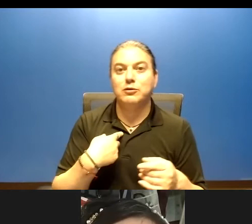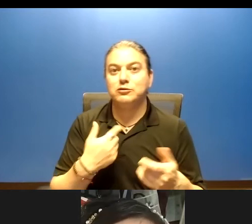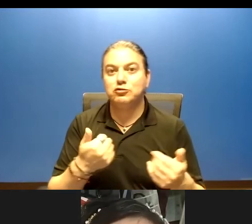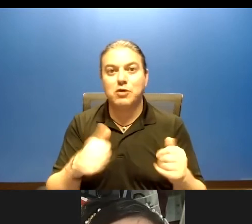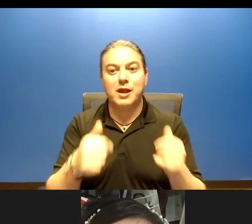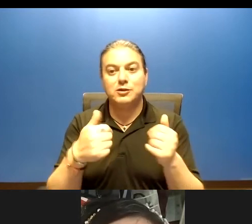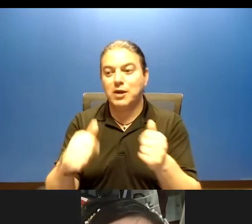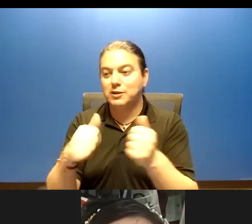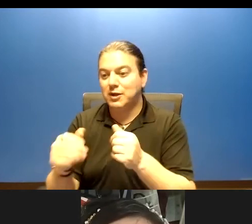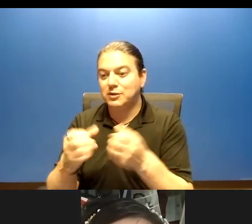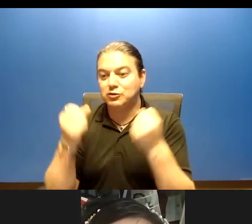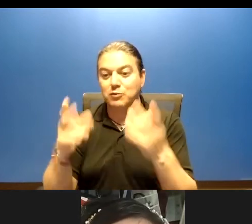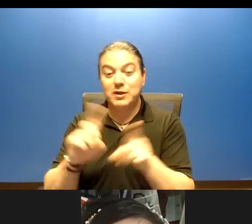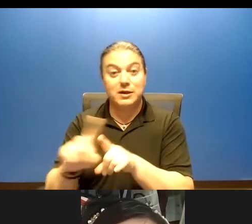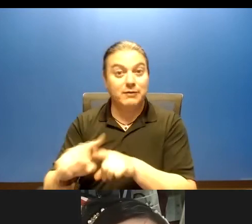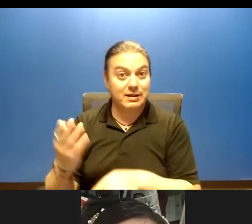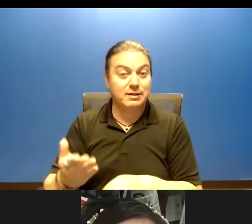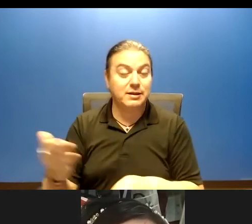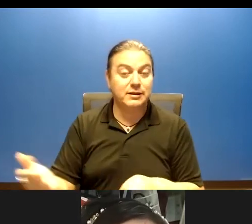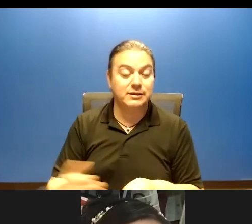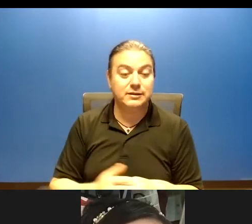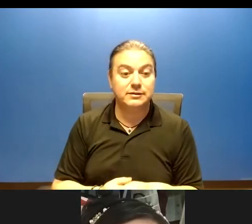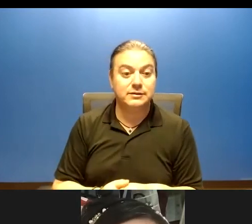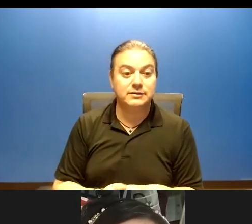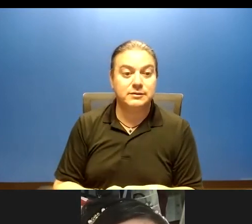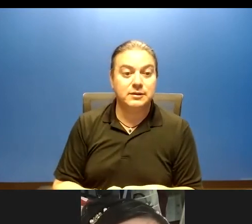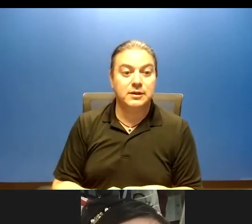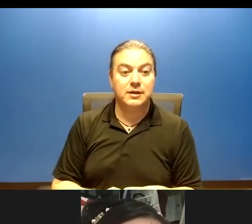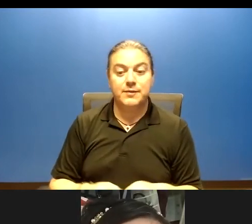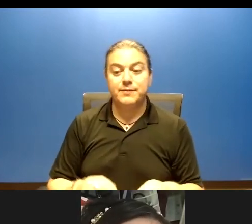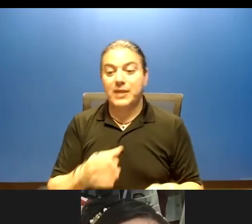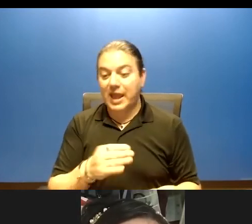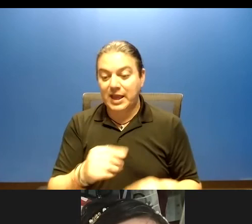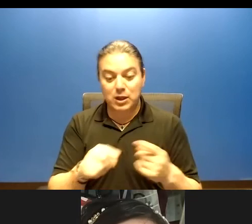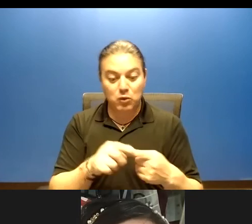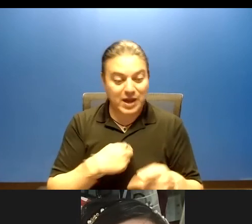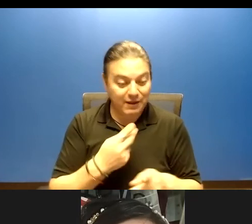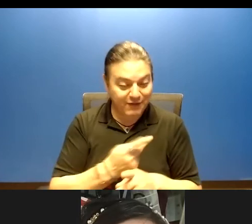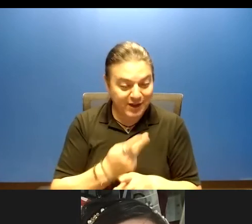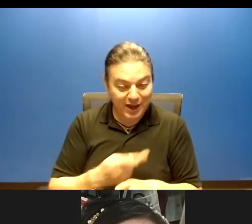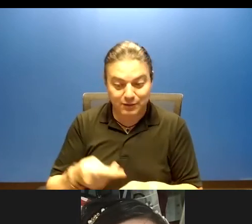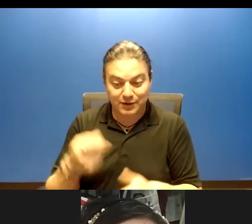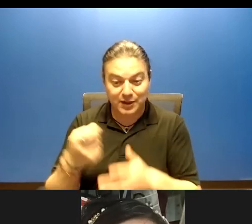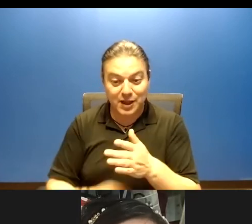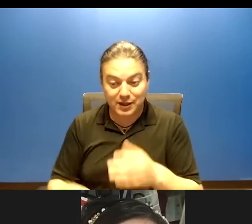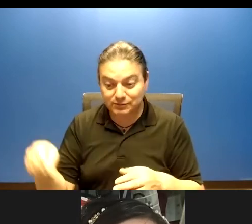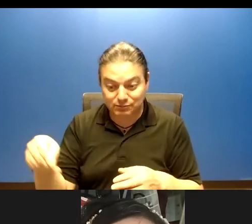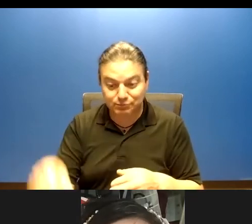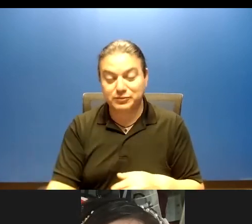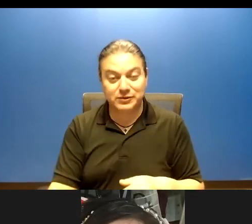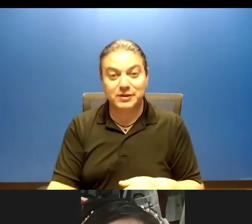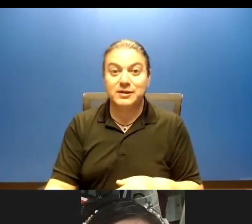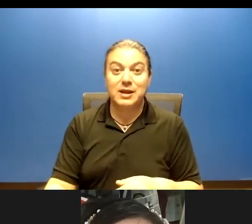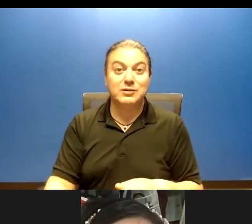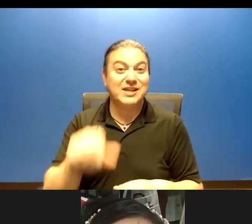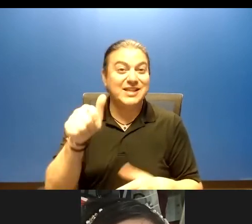when we made we figured out the cost. That was $10,000 in 6 months, and I got in trouble